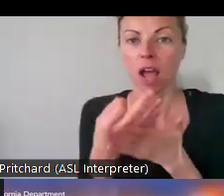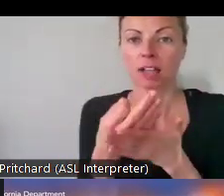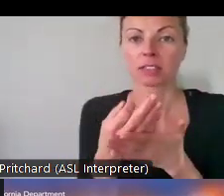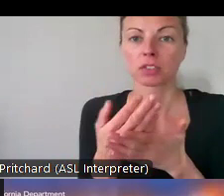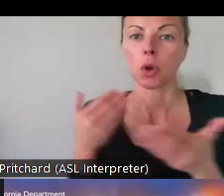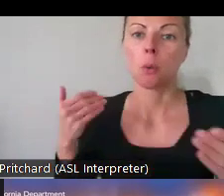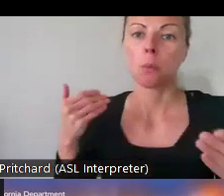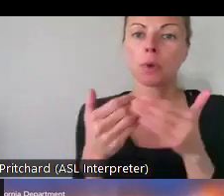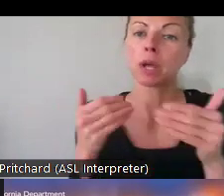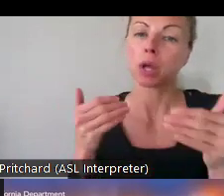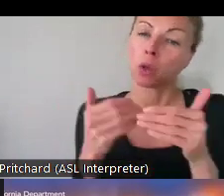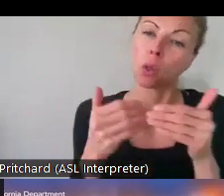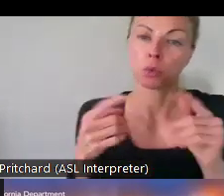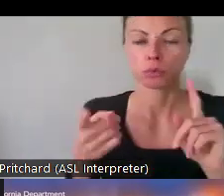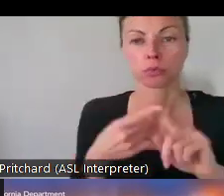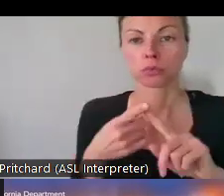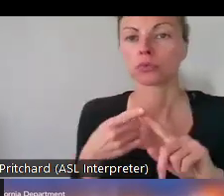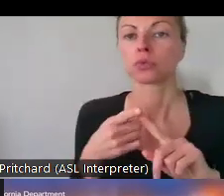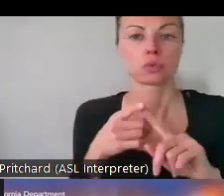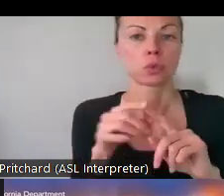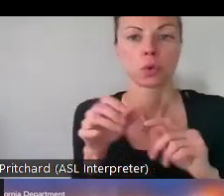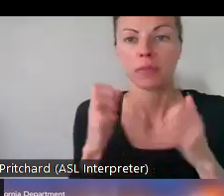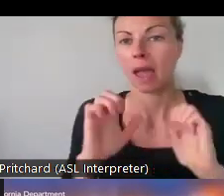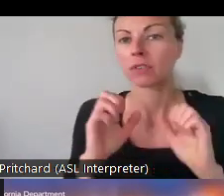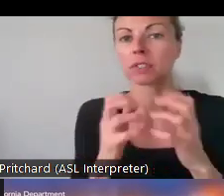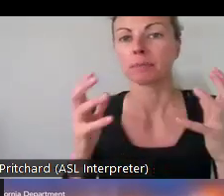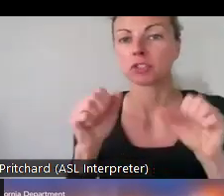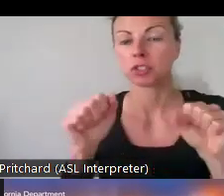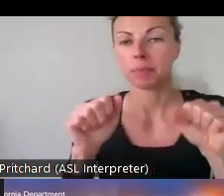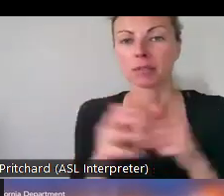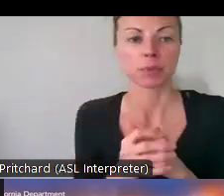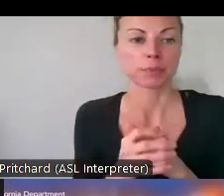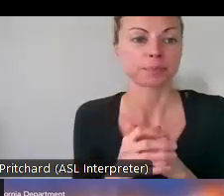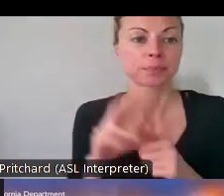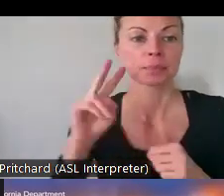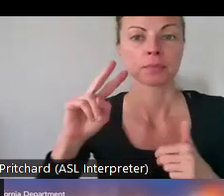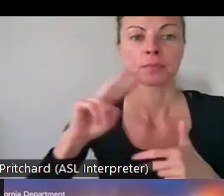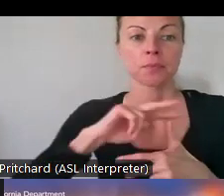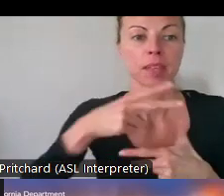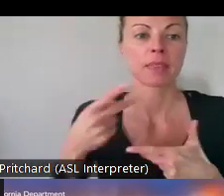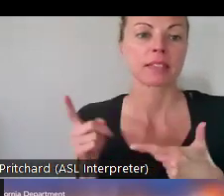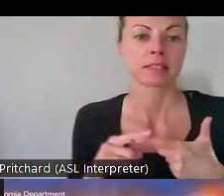to their maintenance of level effort as possible. This is the second of 3 hold harmlesses.